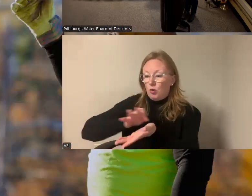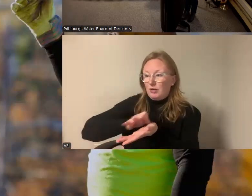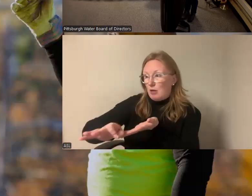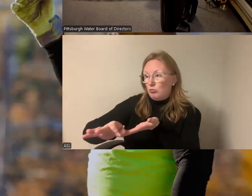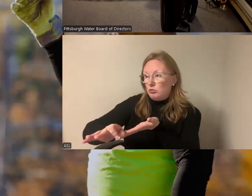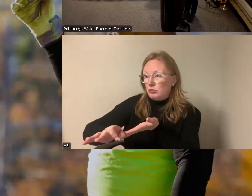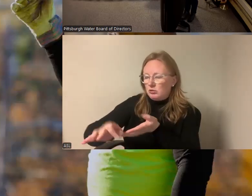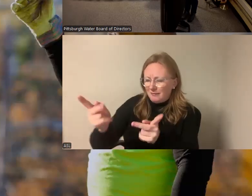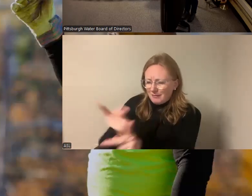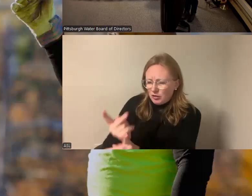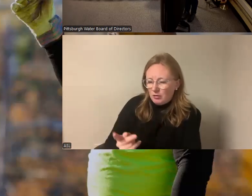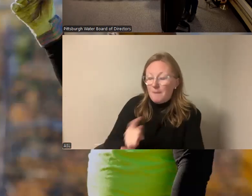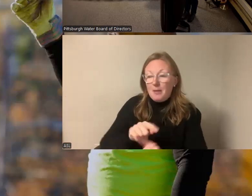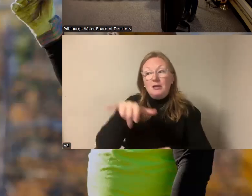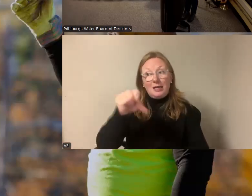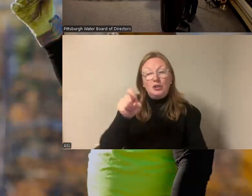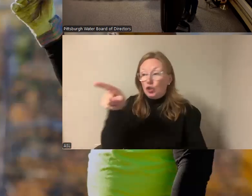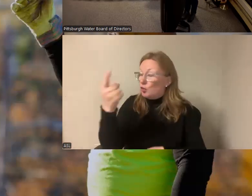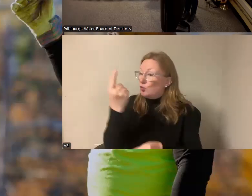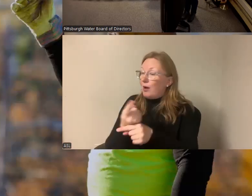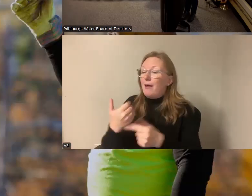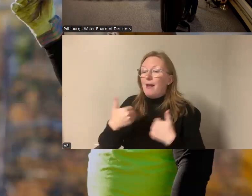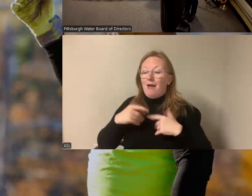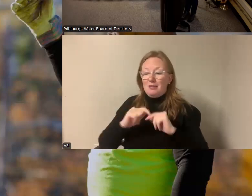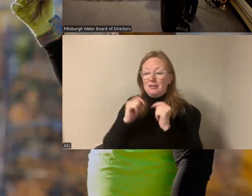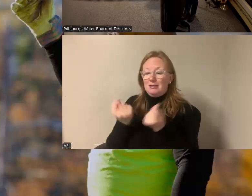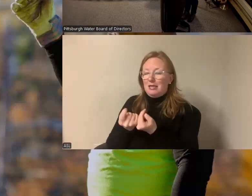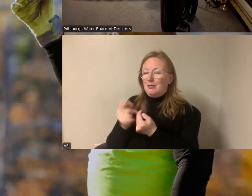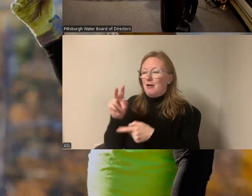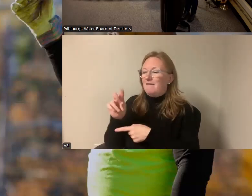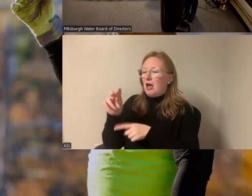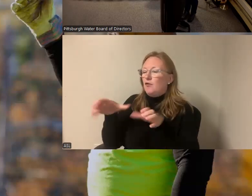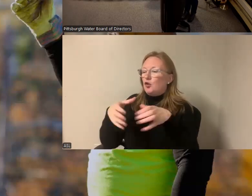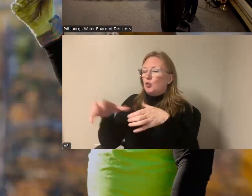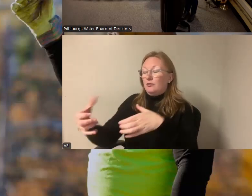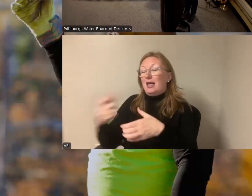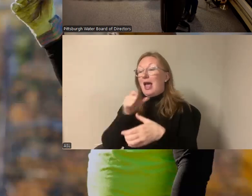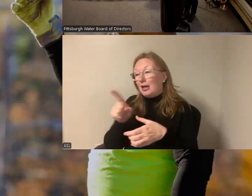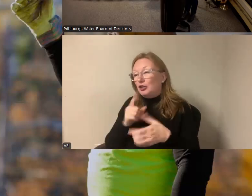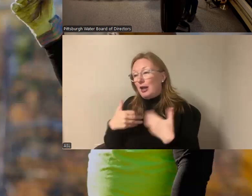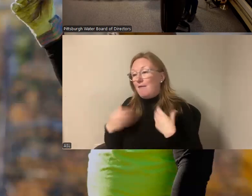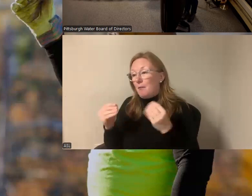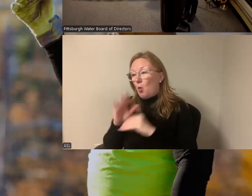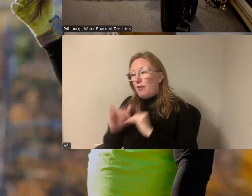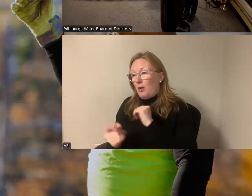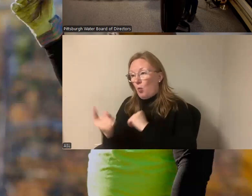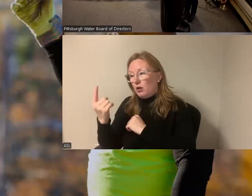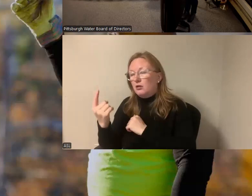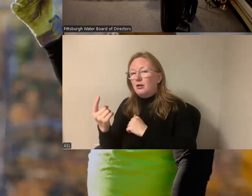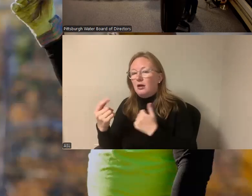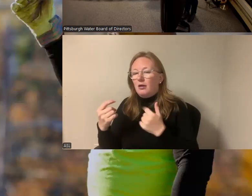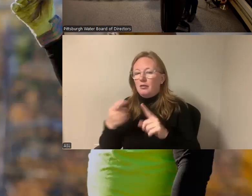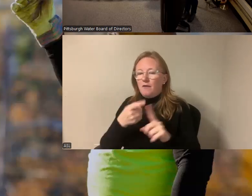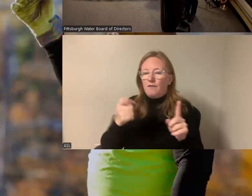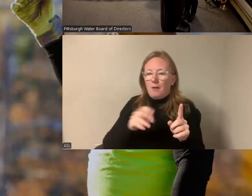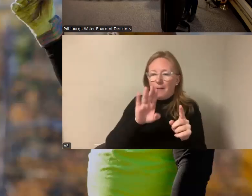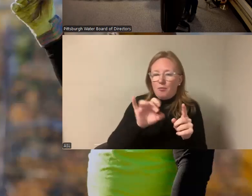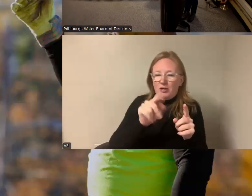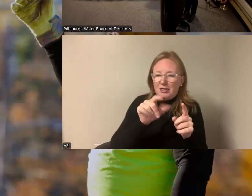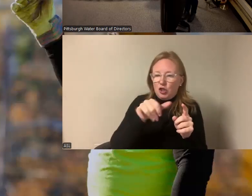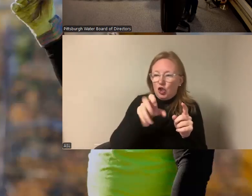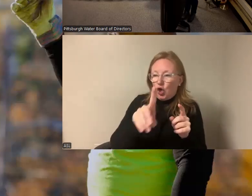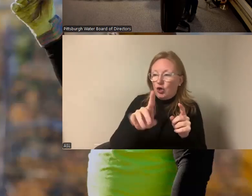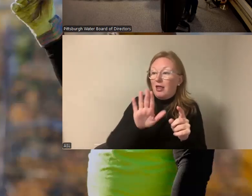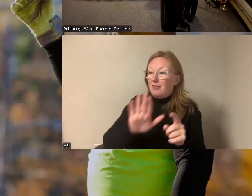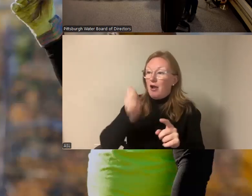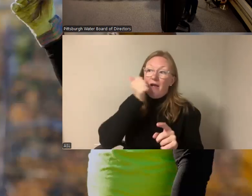that. But correct, yes, we have a team, a couple valve crews, multiples of them, They're out of our Brilliant Yard, and their, daily work